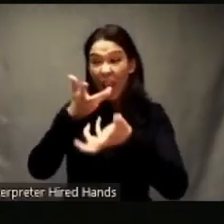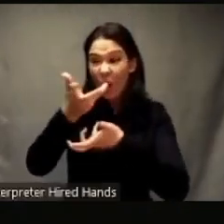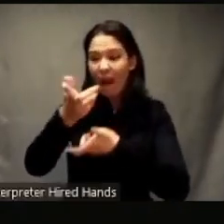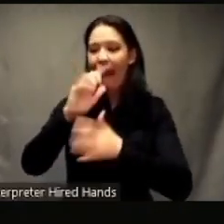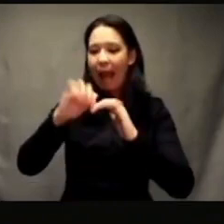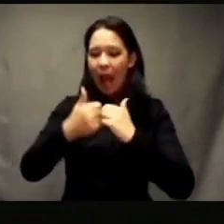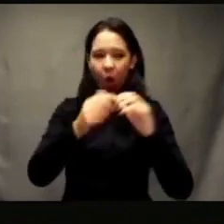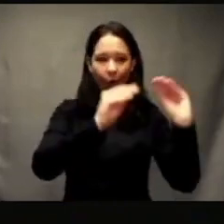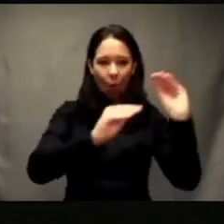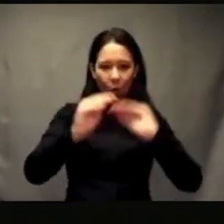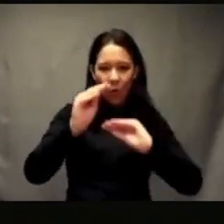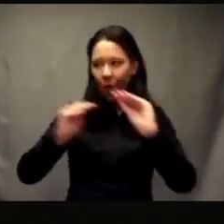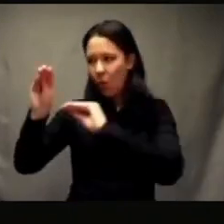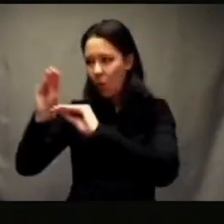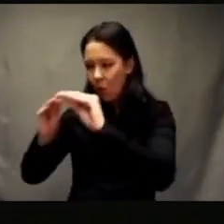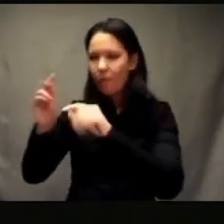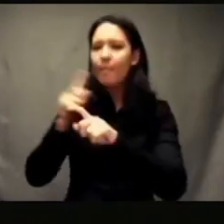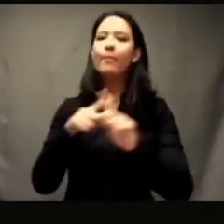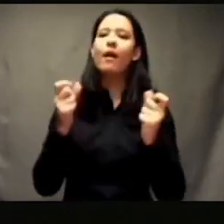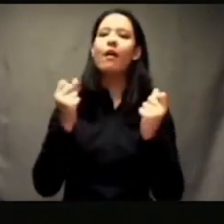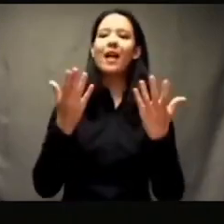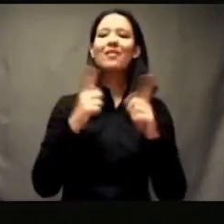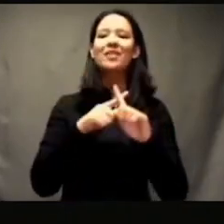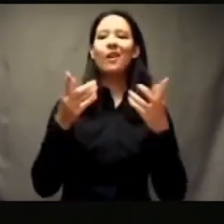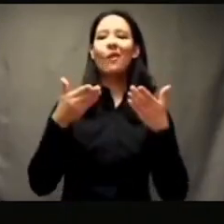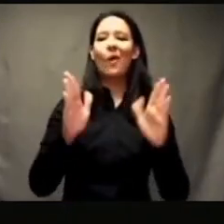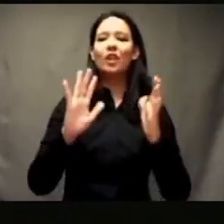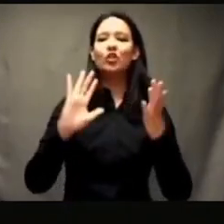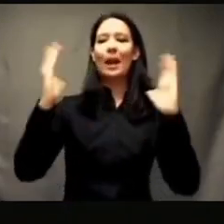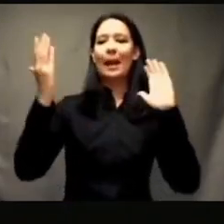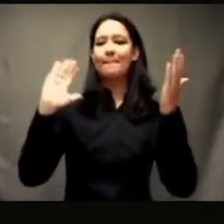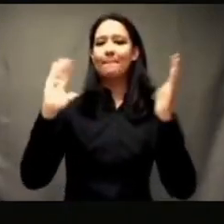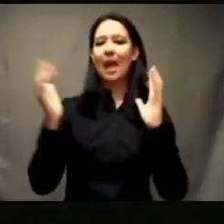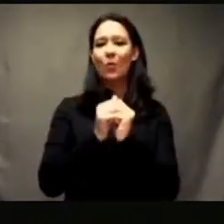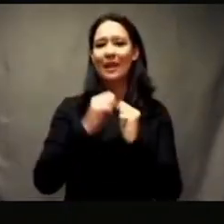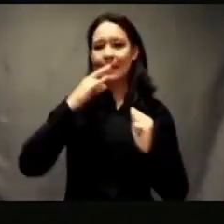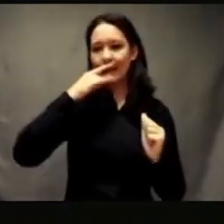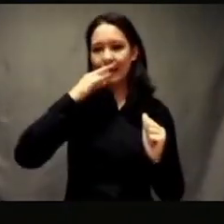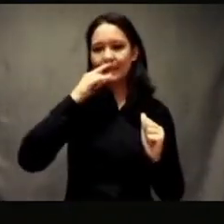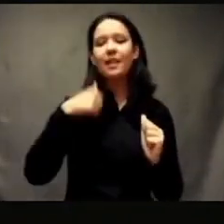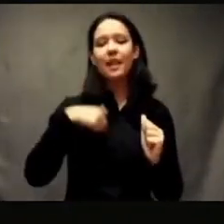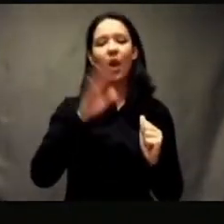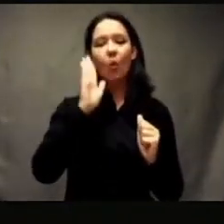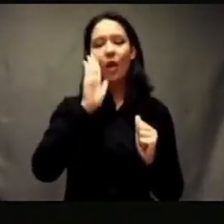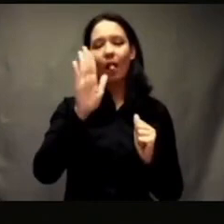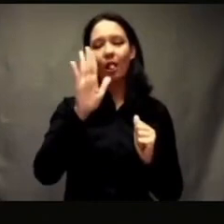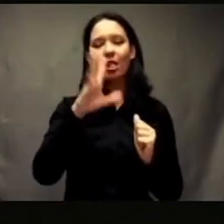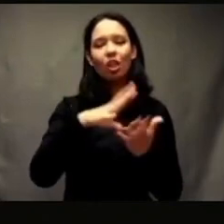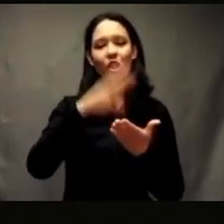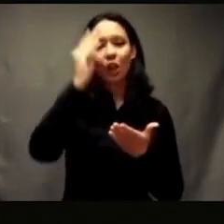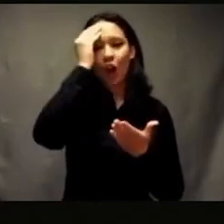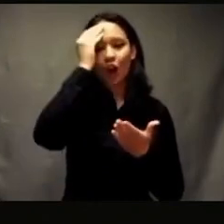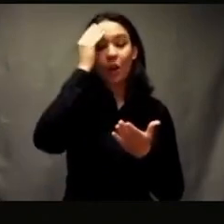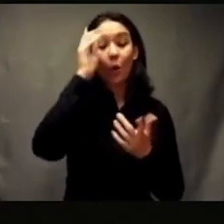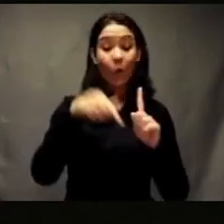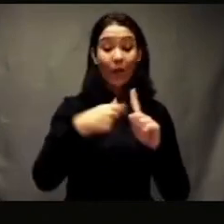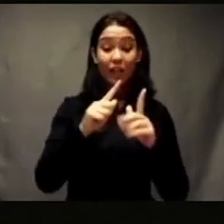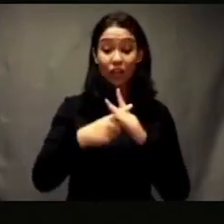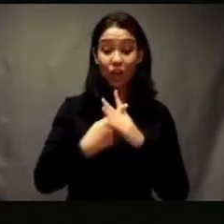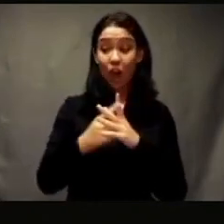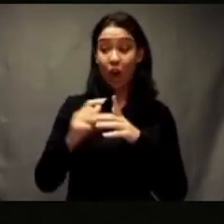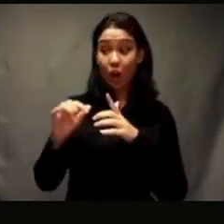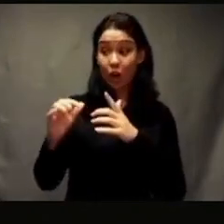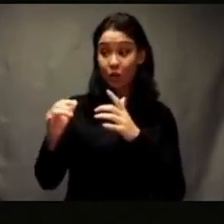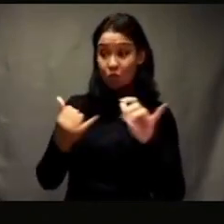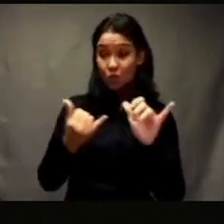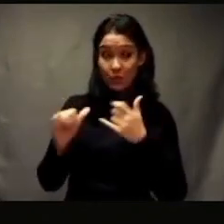acting, but there's a lot of different ways to compare with kids, and they'll get the gist. And once they start practicing with it, I think it'll